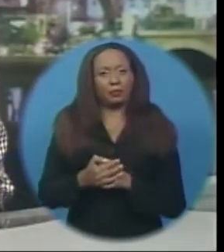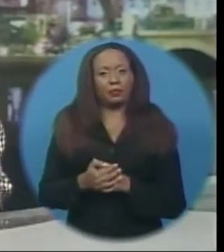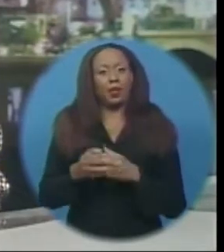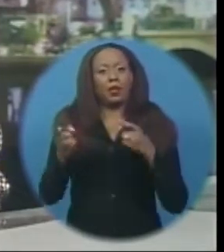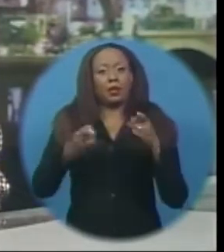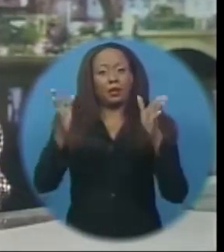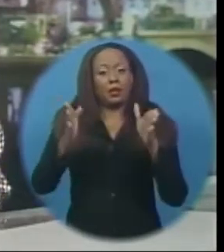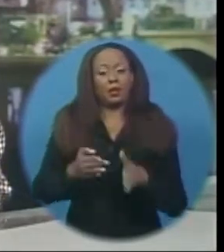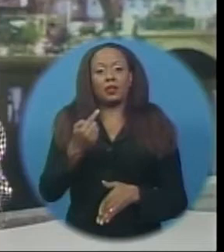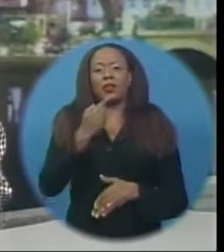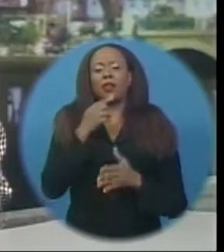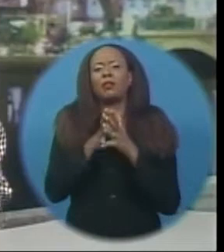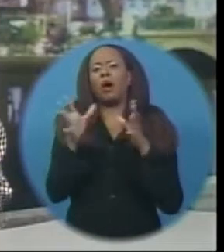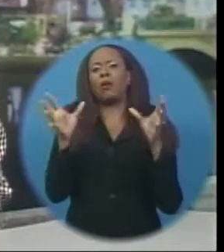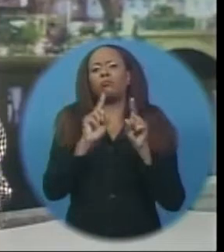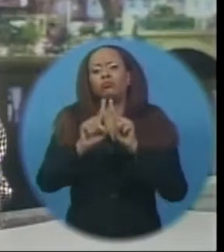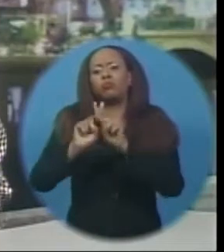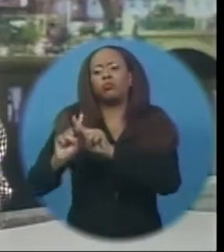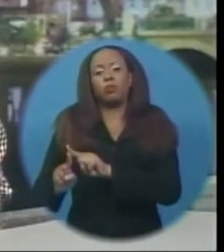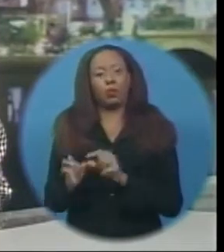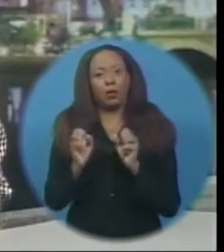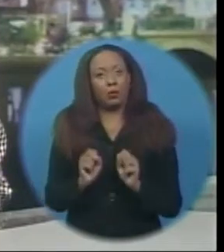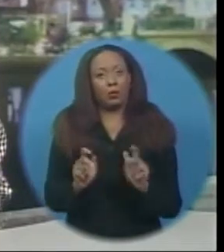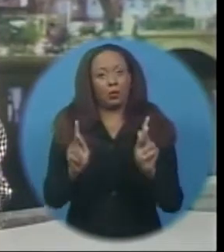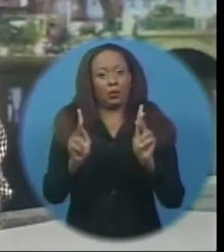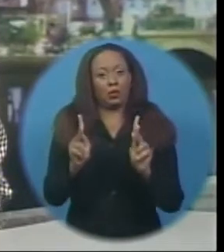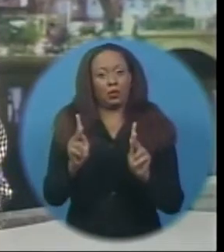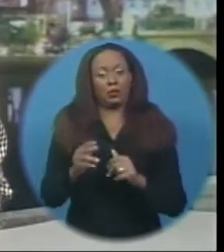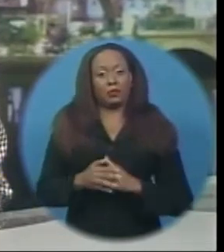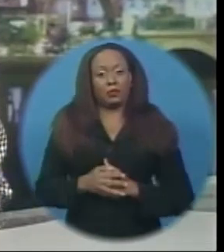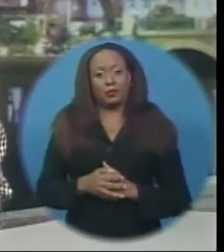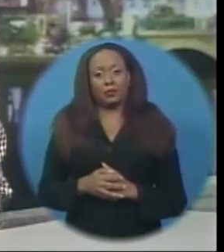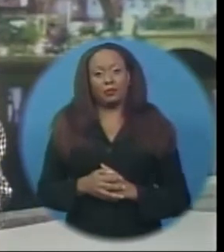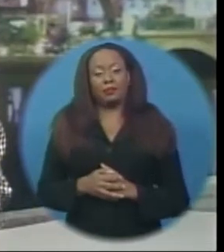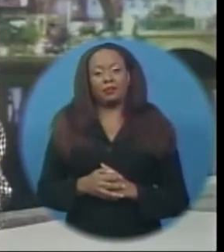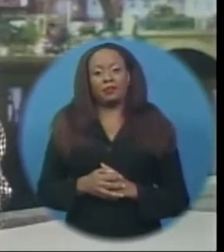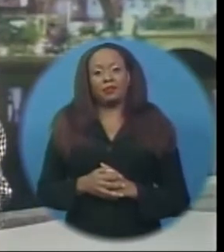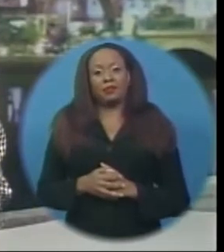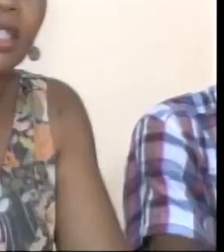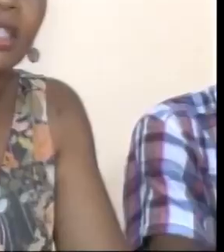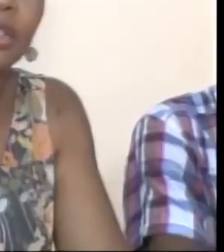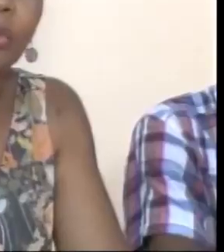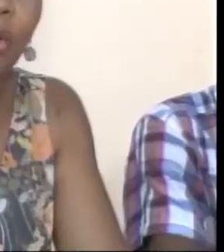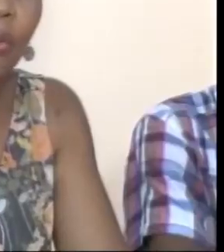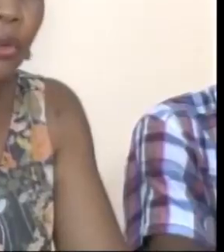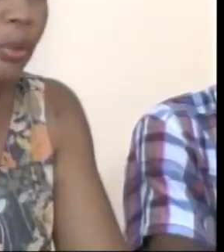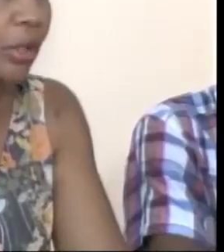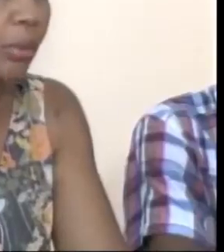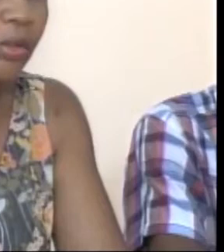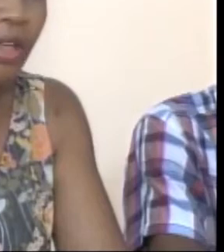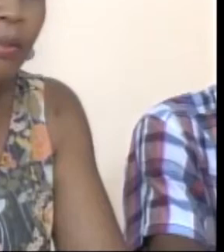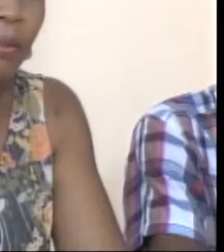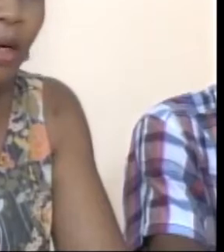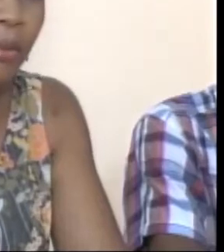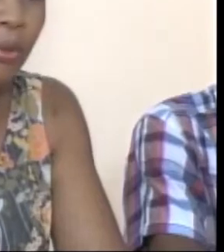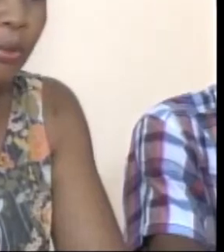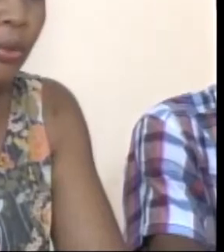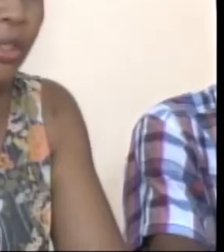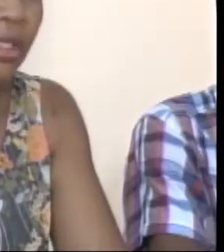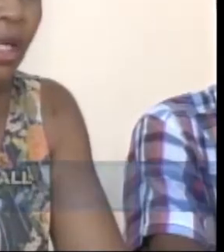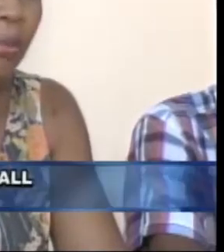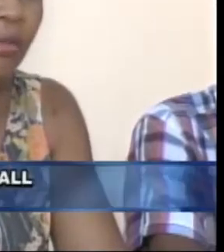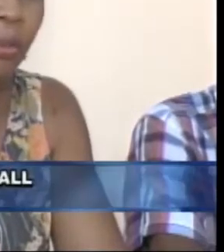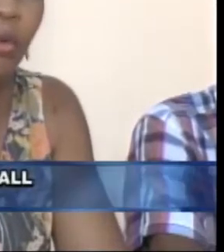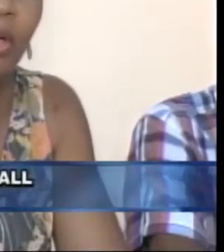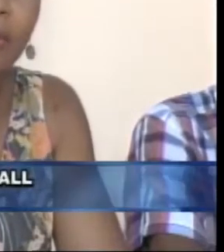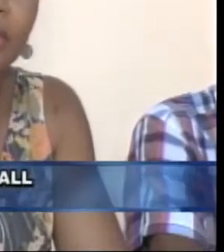the event gives the organization a number of opportunities. This fits nicely into what we do at the Community Development Department. We do